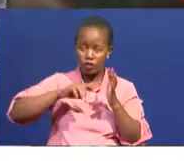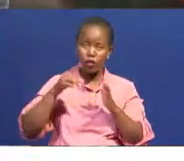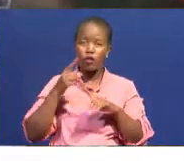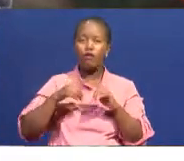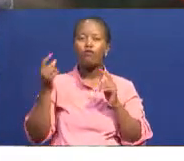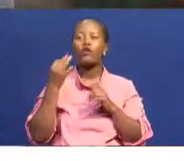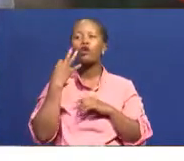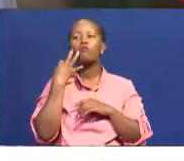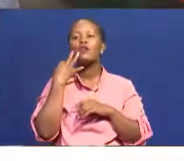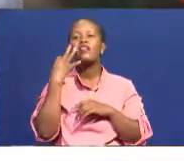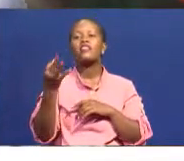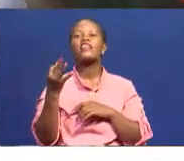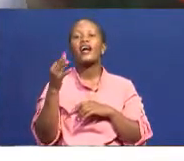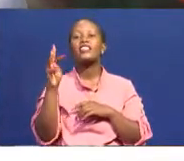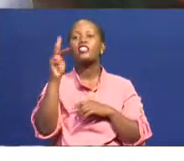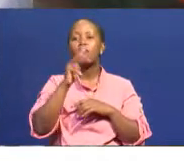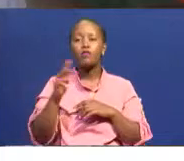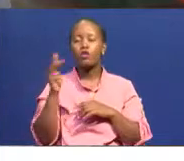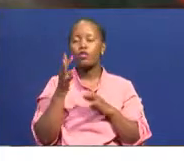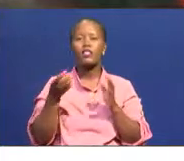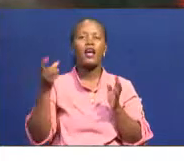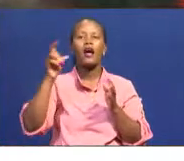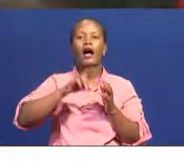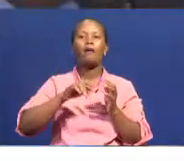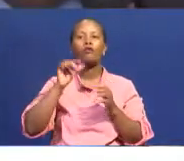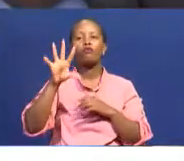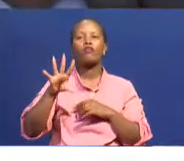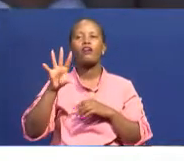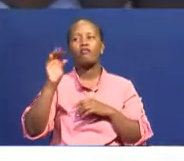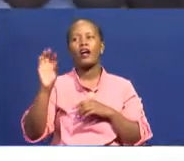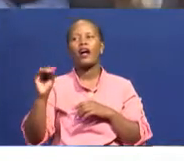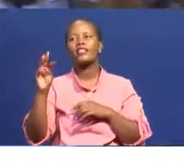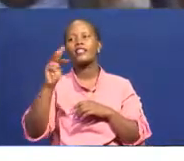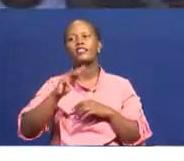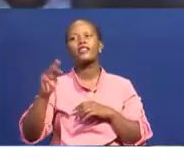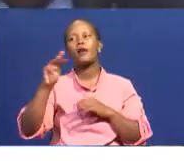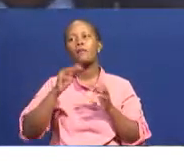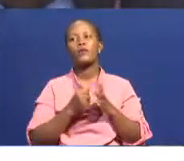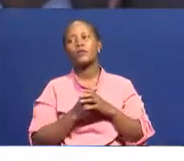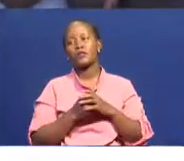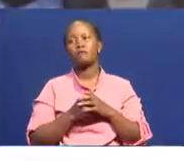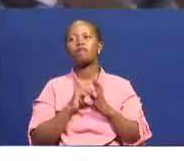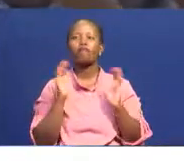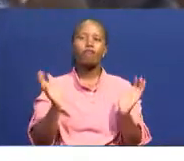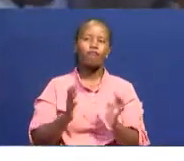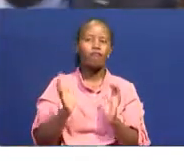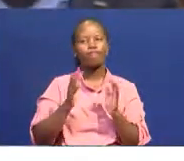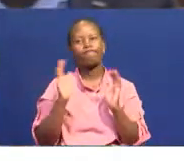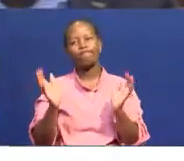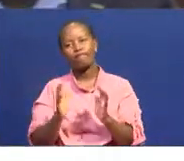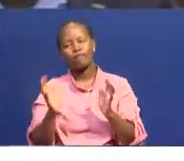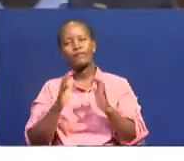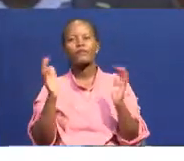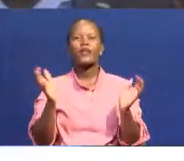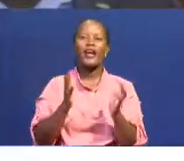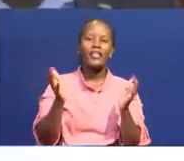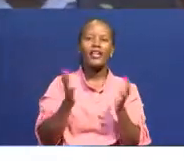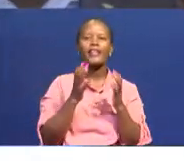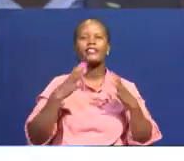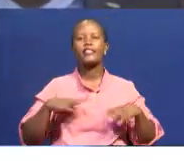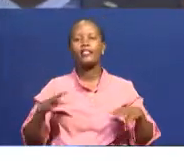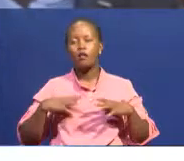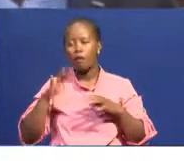sasa tunapeana 500 million kwa huu mwaka. I'd like to encourage all our people, all our citizens of